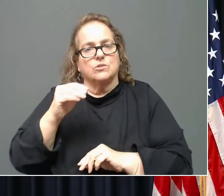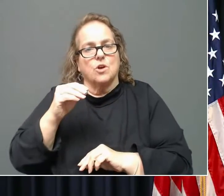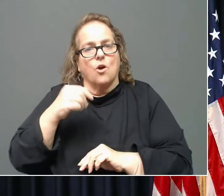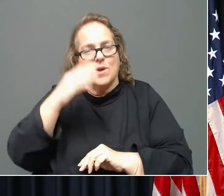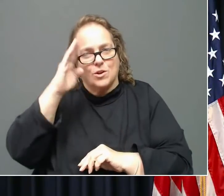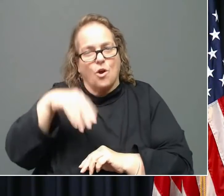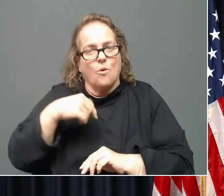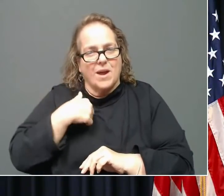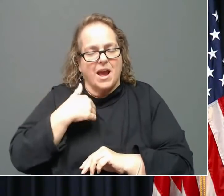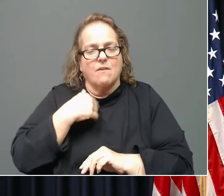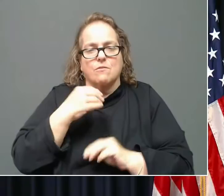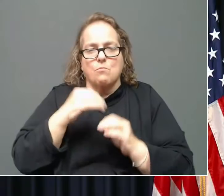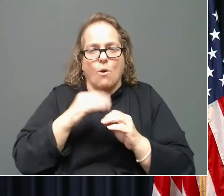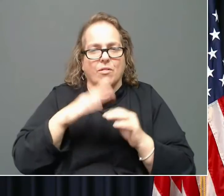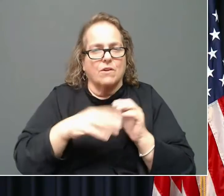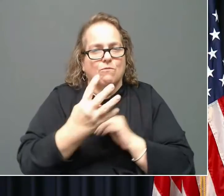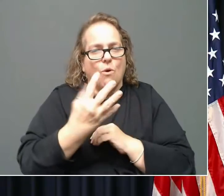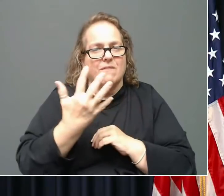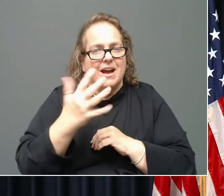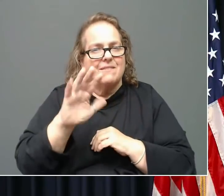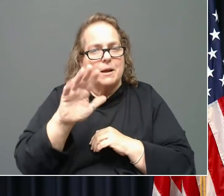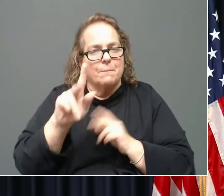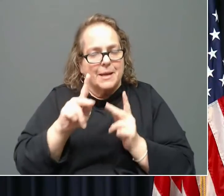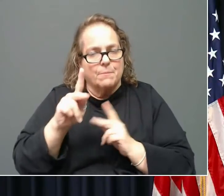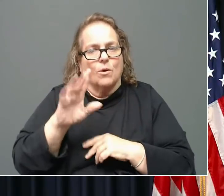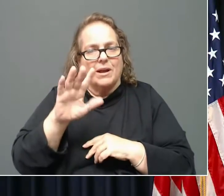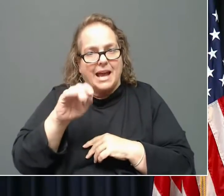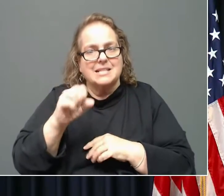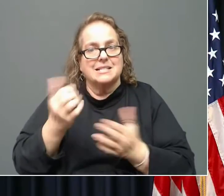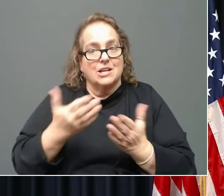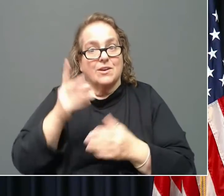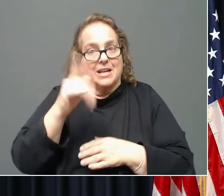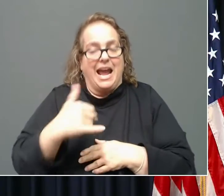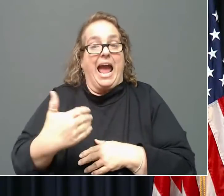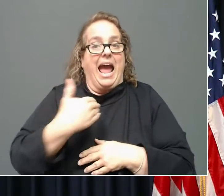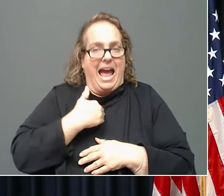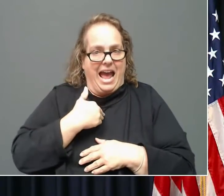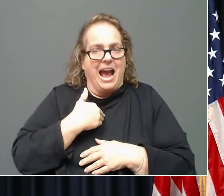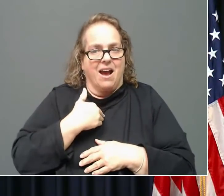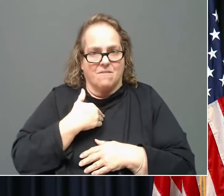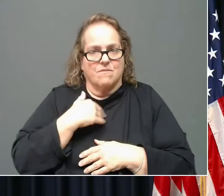of these variants, and so I think we're still waiting to see